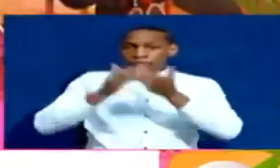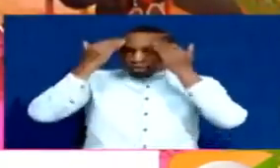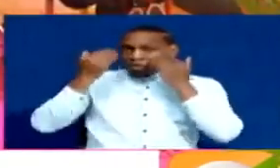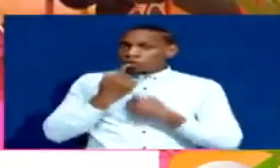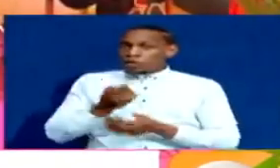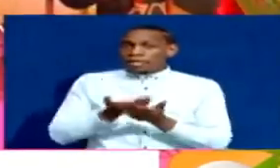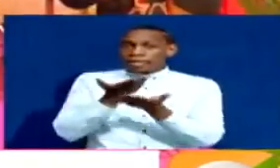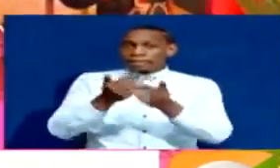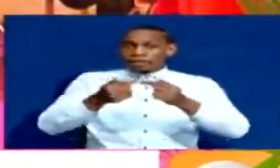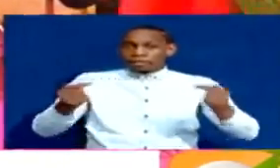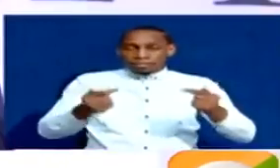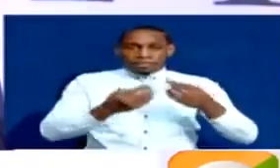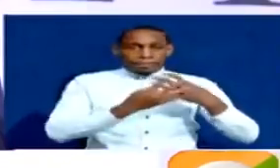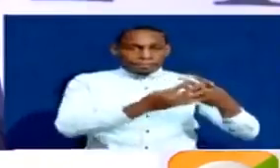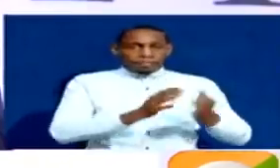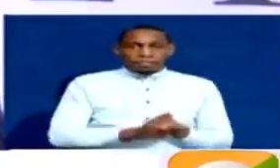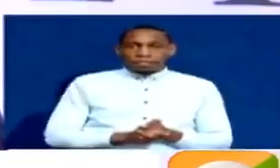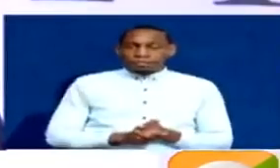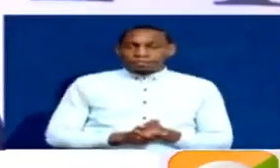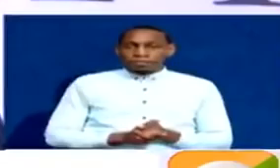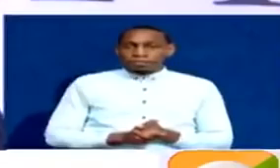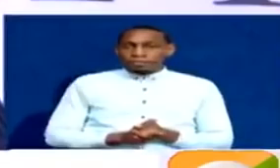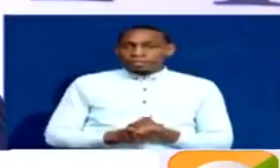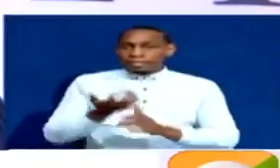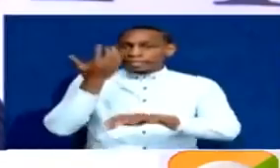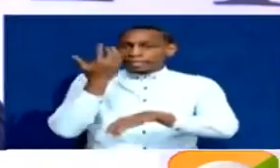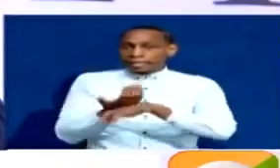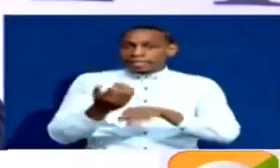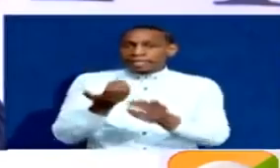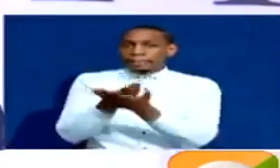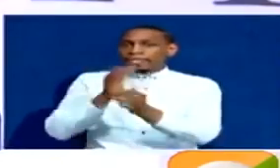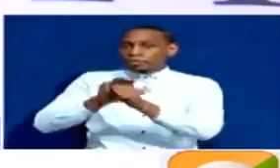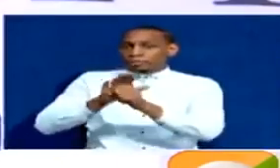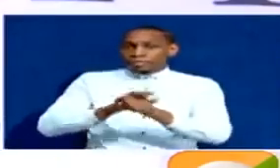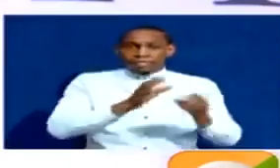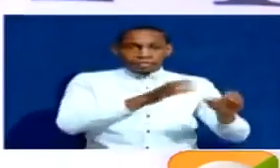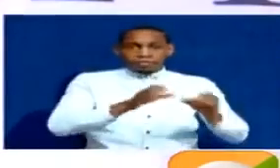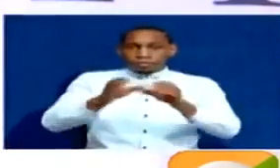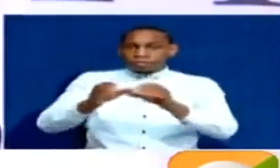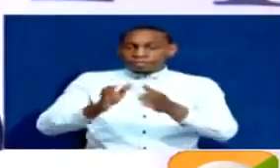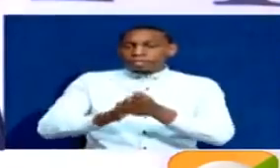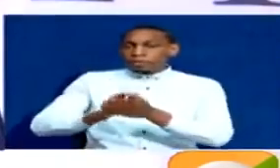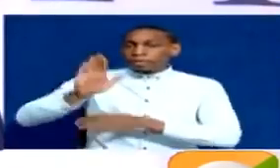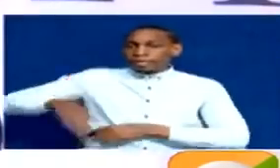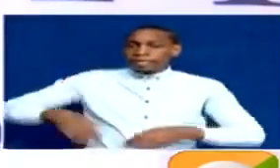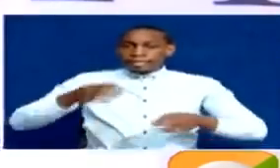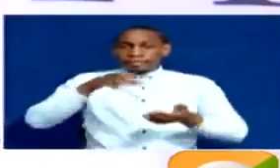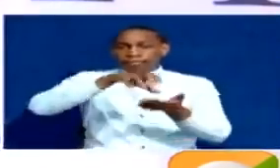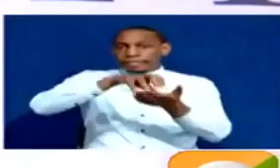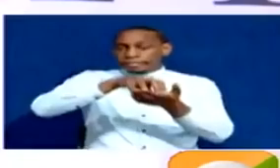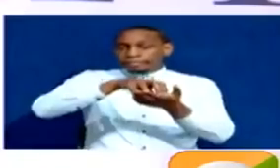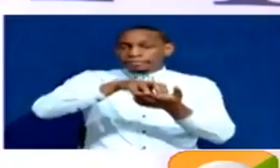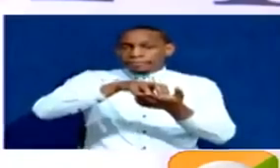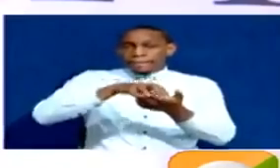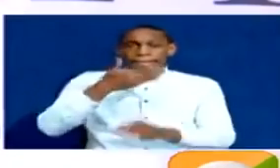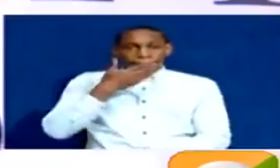and appeals against their prosecution. The complexity and the numerous applications made by parties that delay the cases